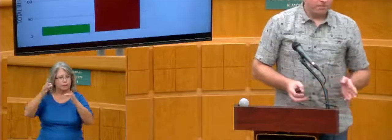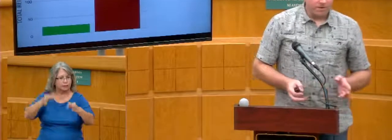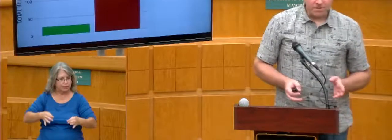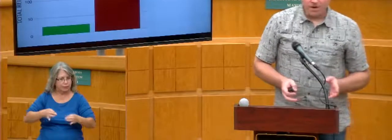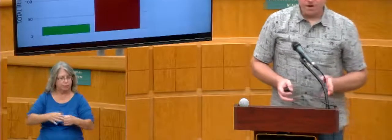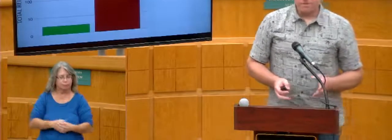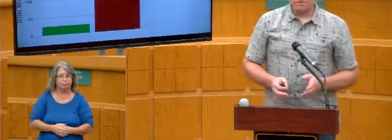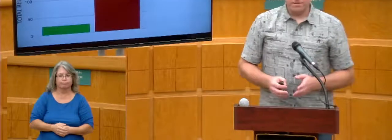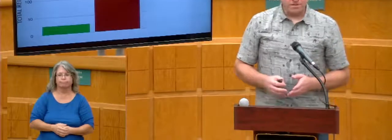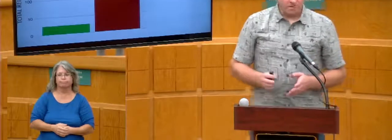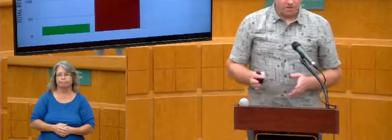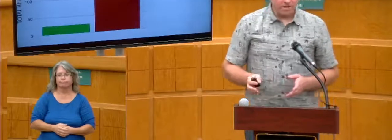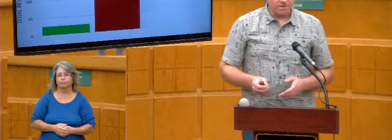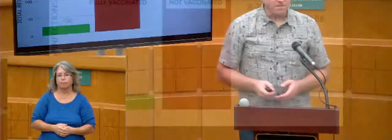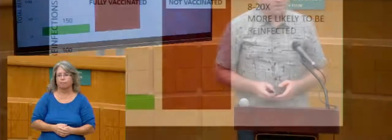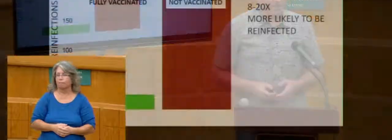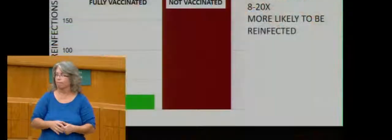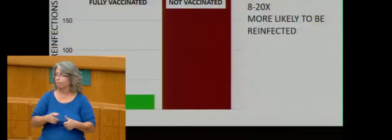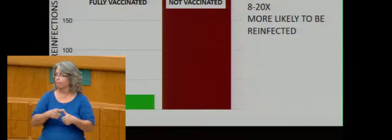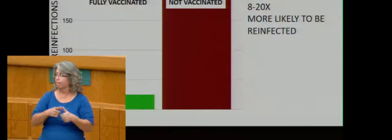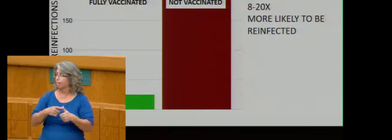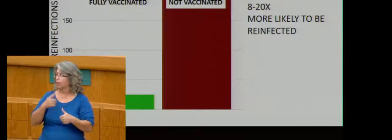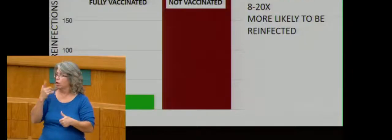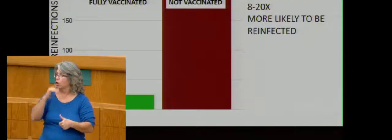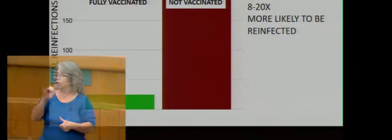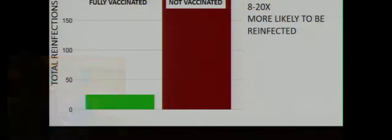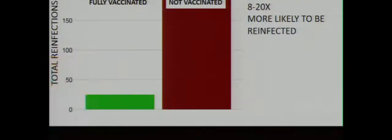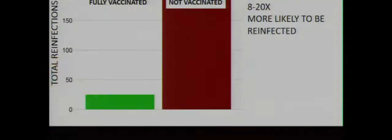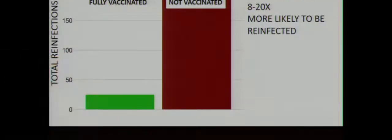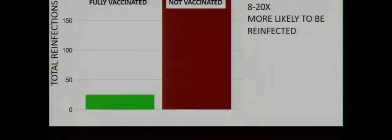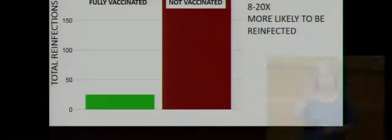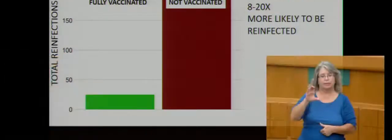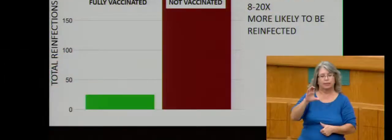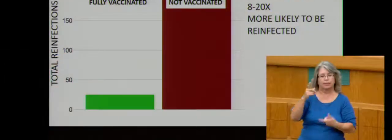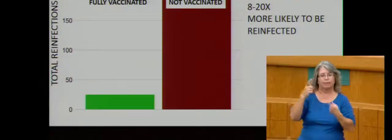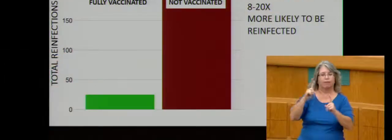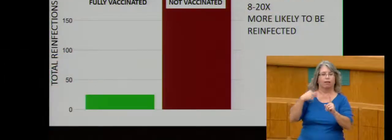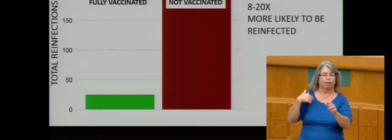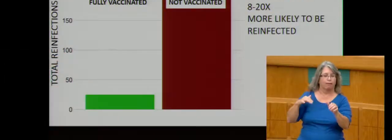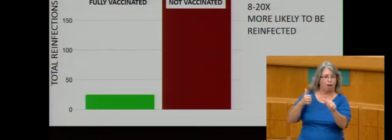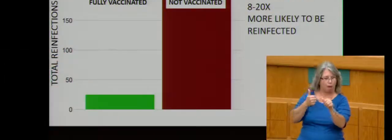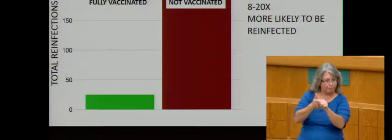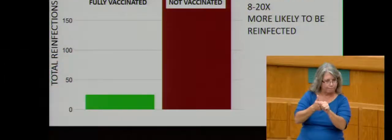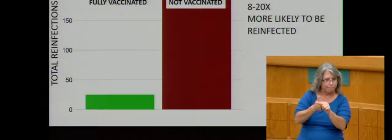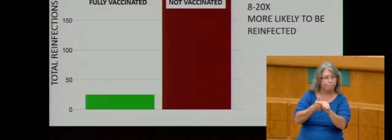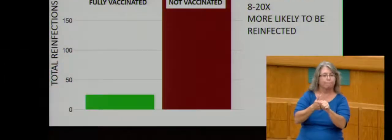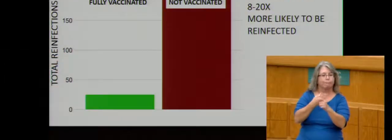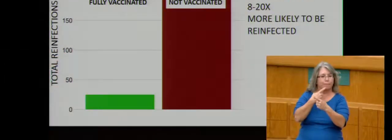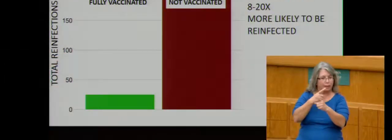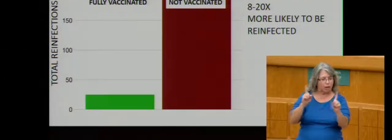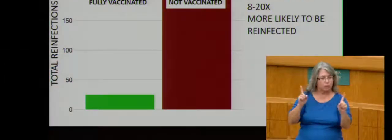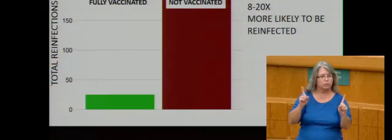Right, first off, this looks like the CDC has caught up to us here where they announced that indeed